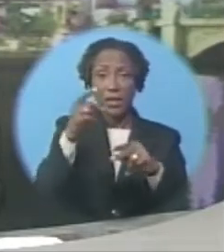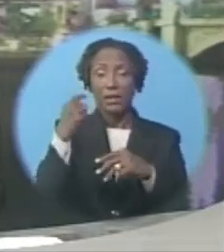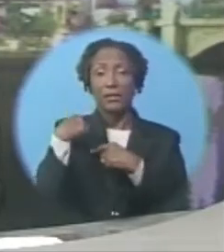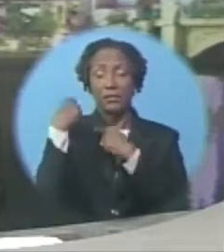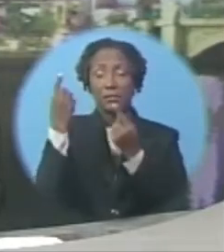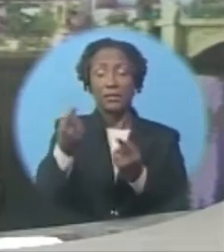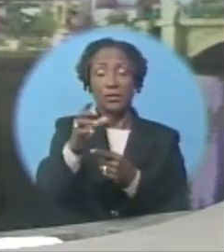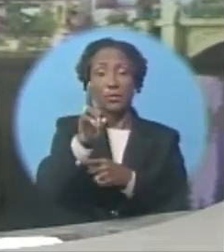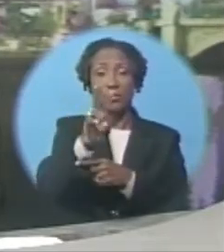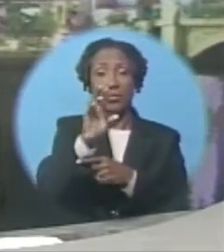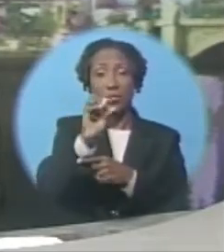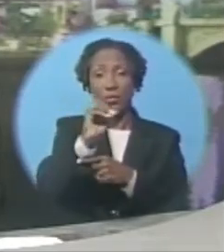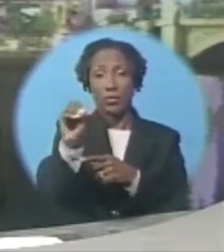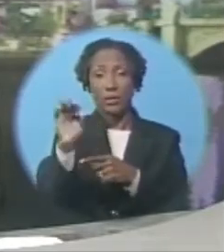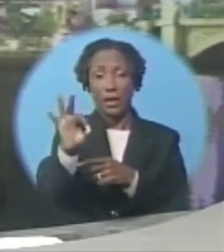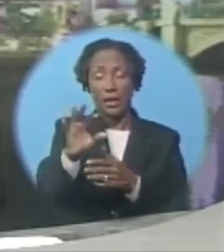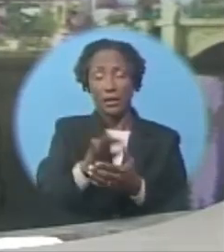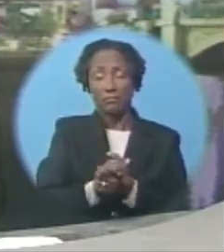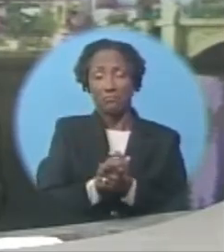2009.